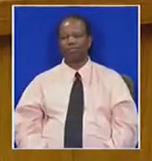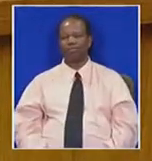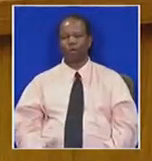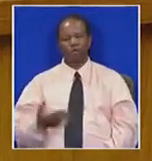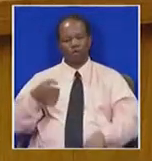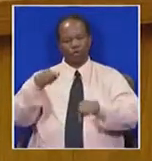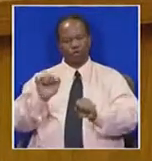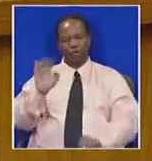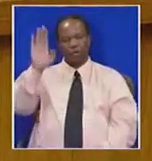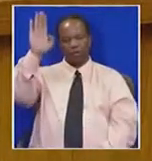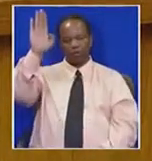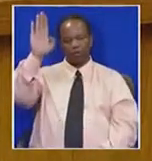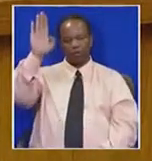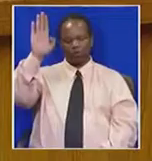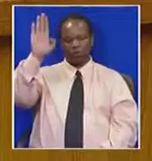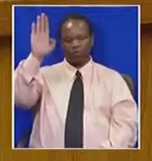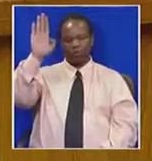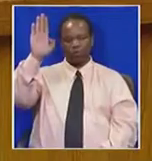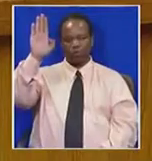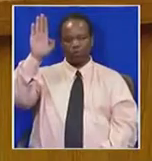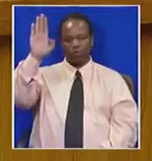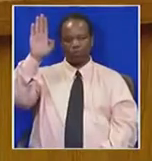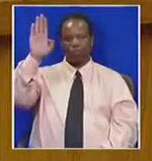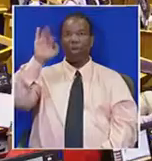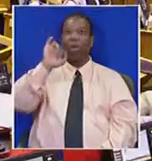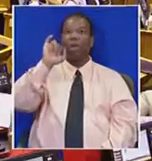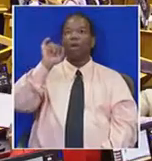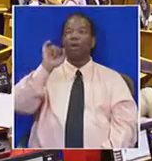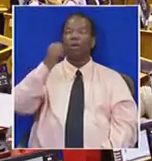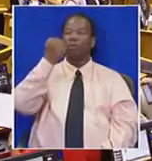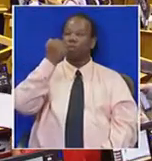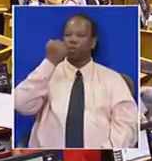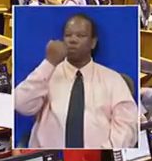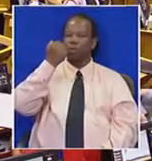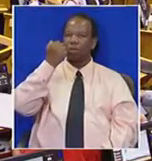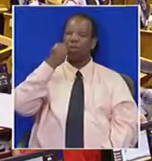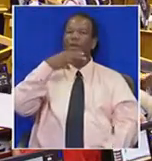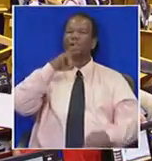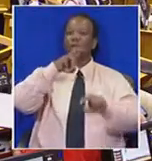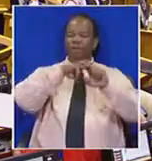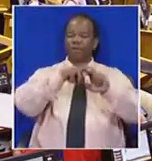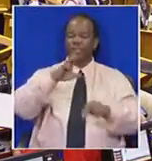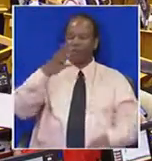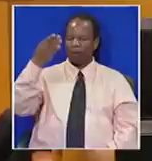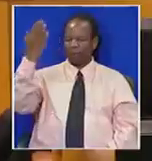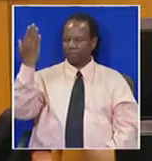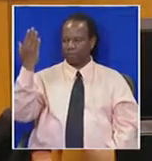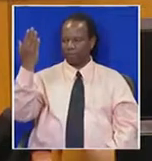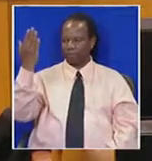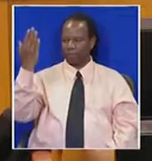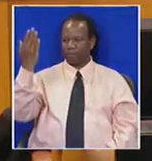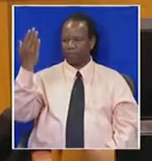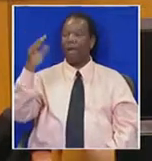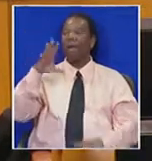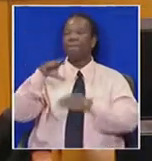Chairperson. In fact, Honorable Dyantyi, please take your seat. Honorable